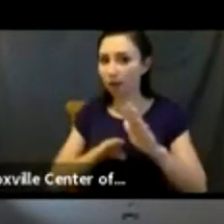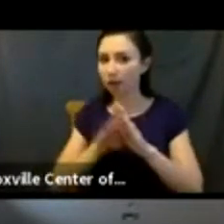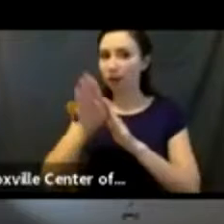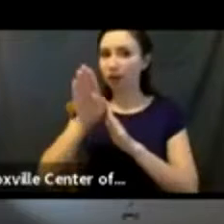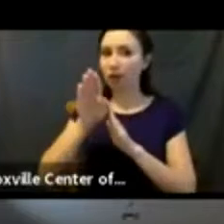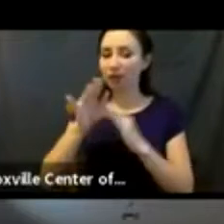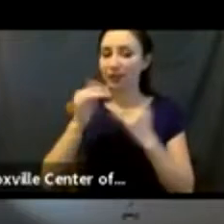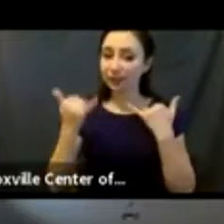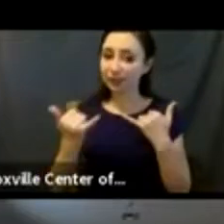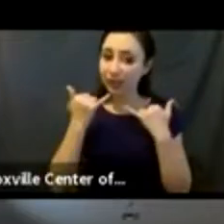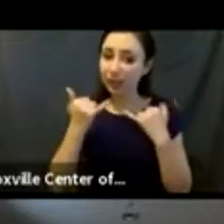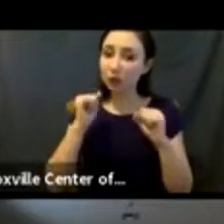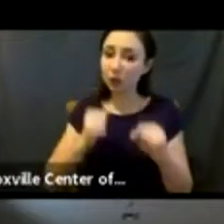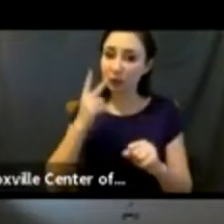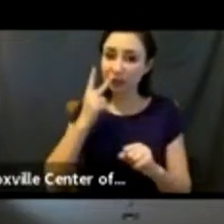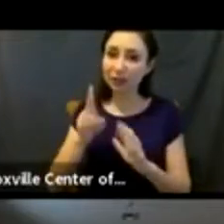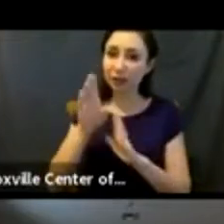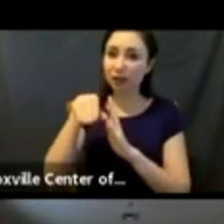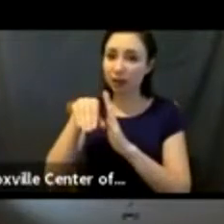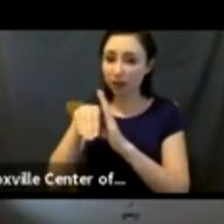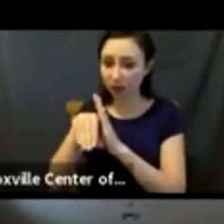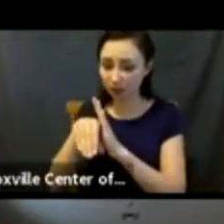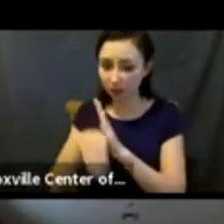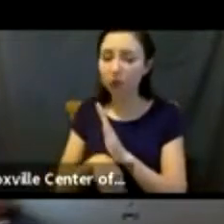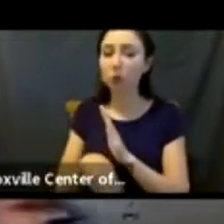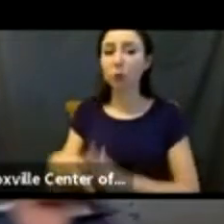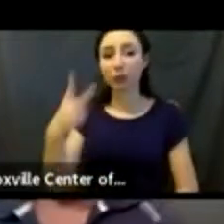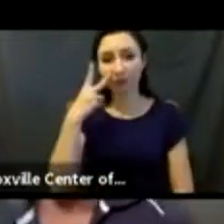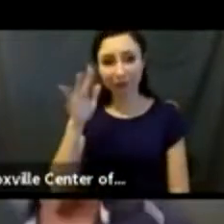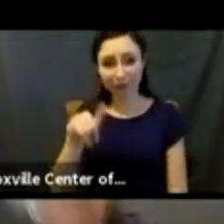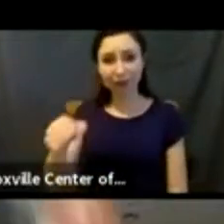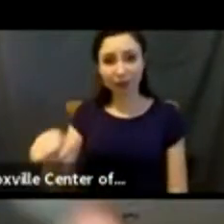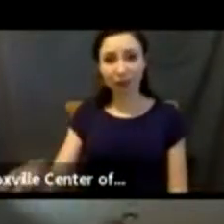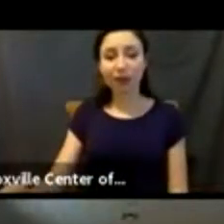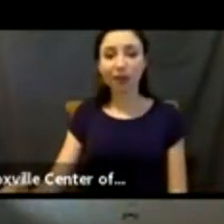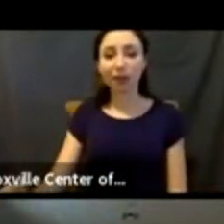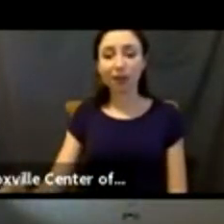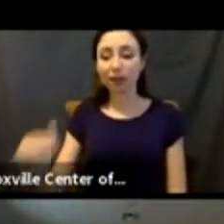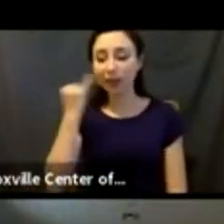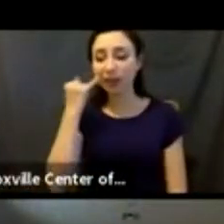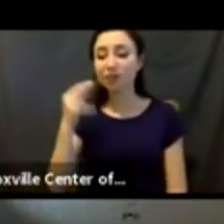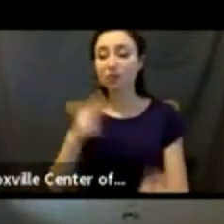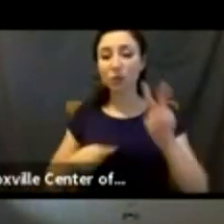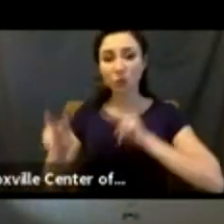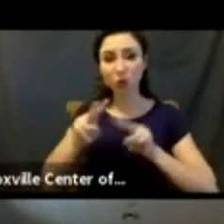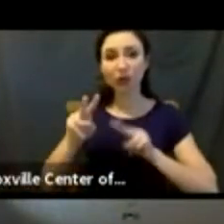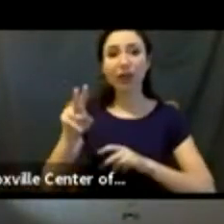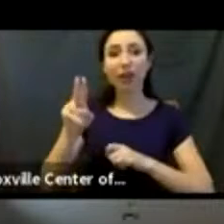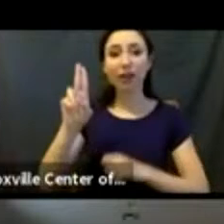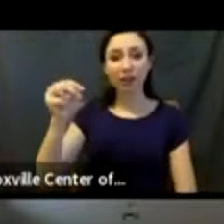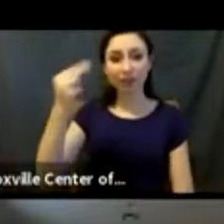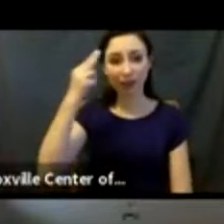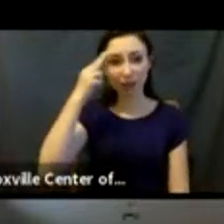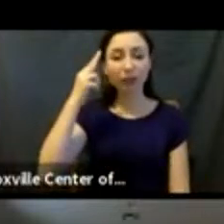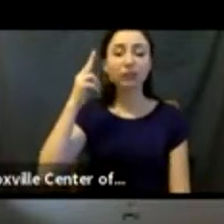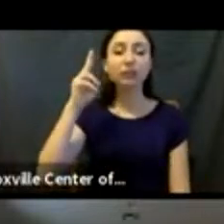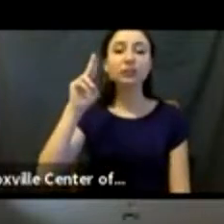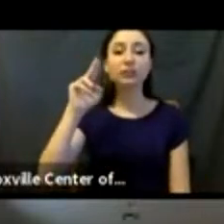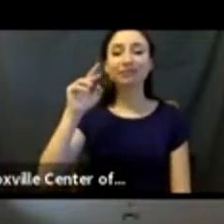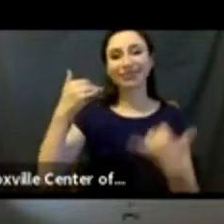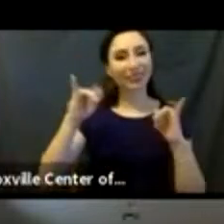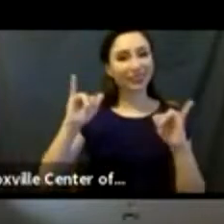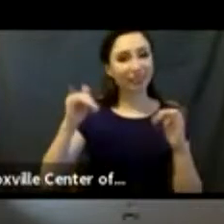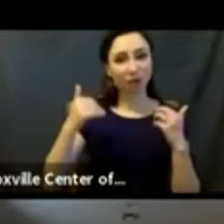down. So we have seen that. And then I think if you look at Nashville, Nashville still has a lot of regulations in